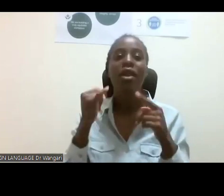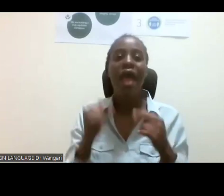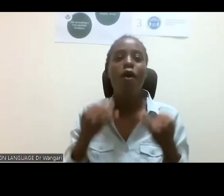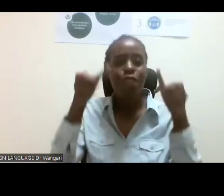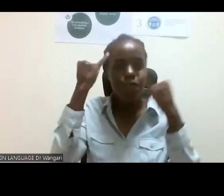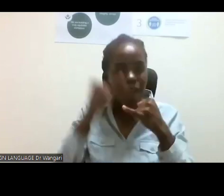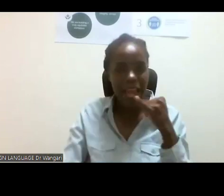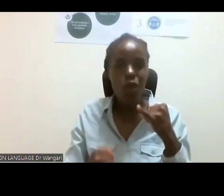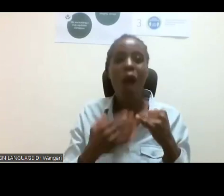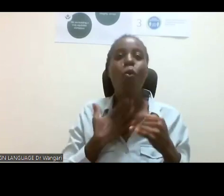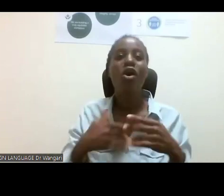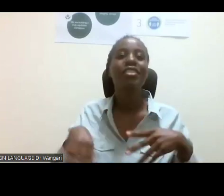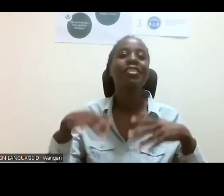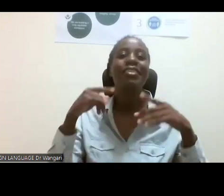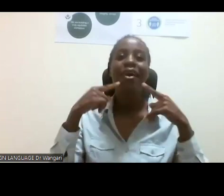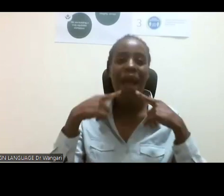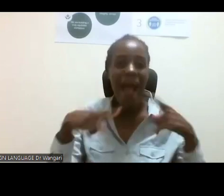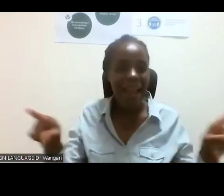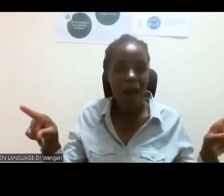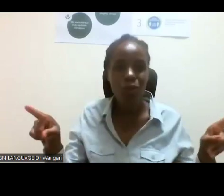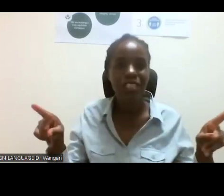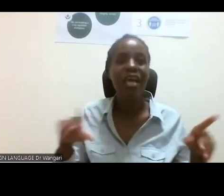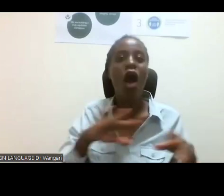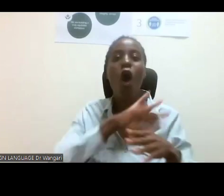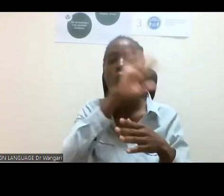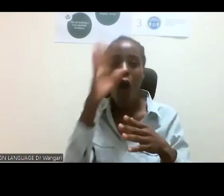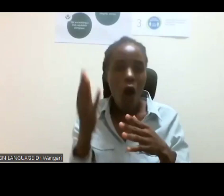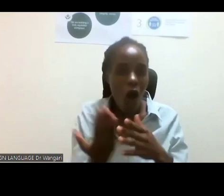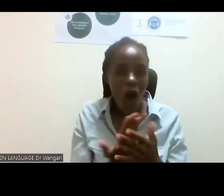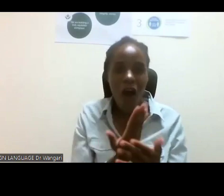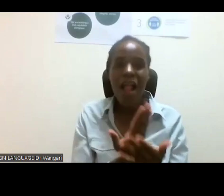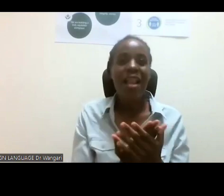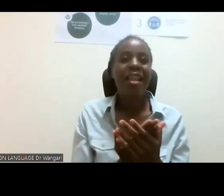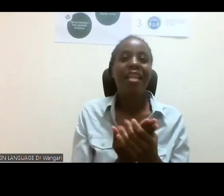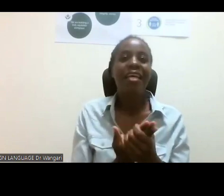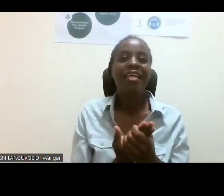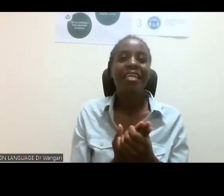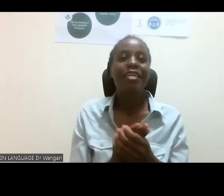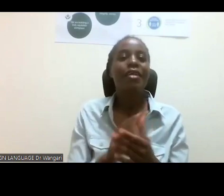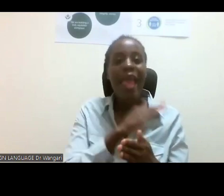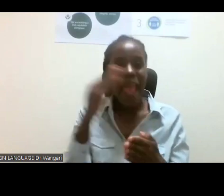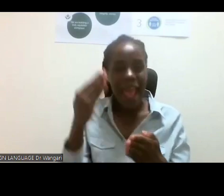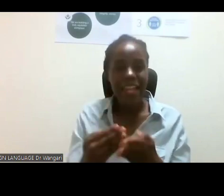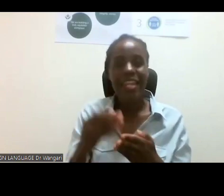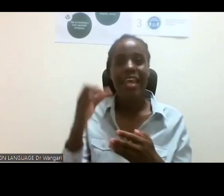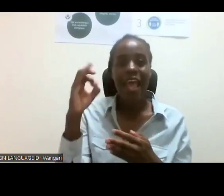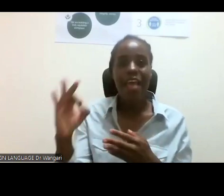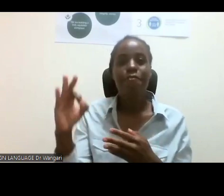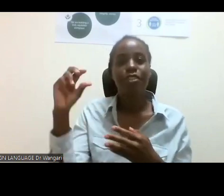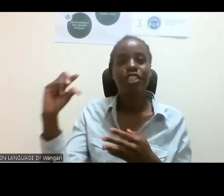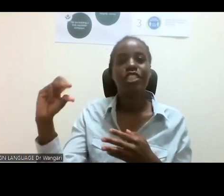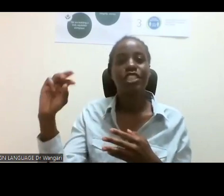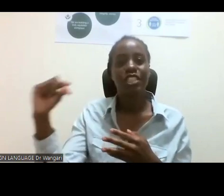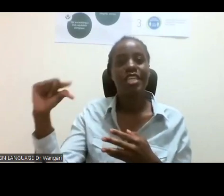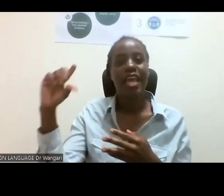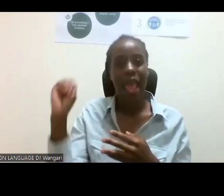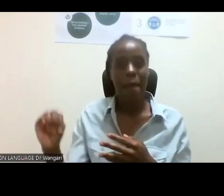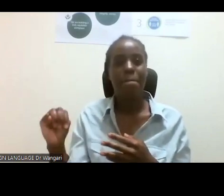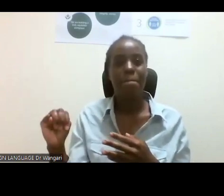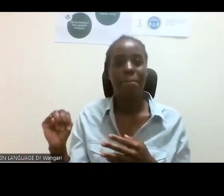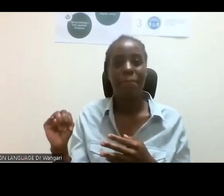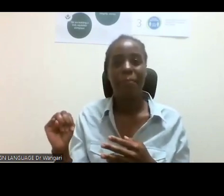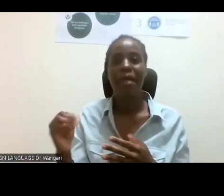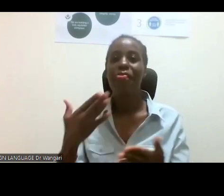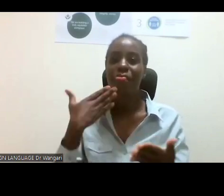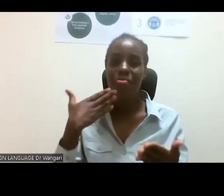is pamoja tukomeshe ukeketaji, which means in solidarity, we end FGM.